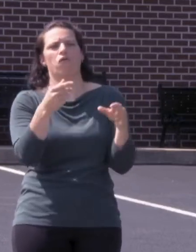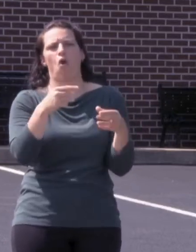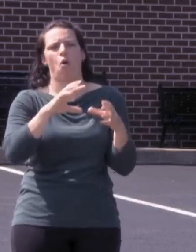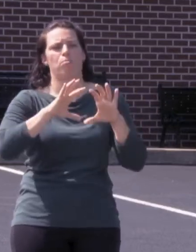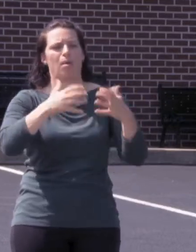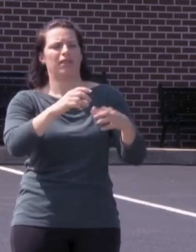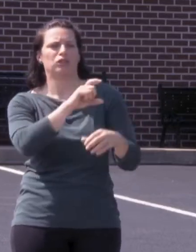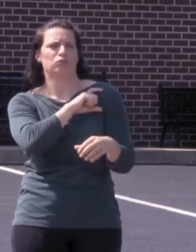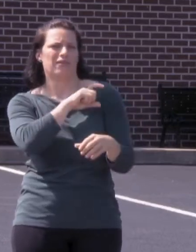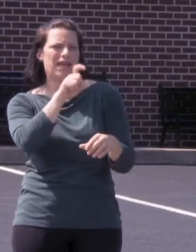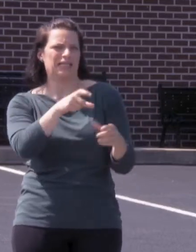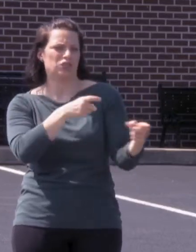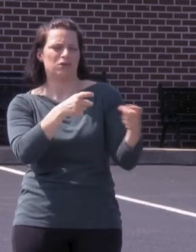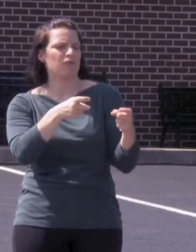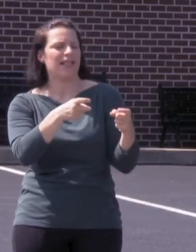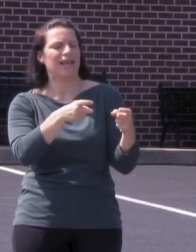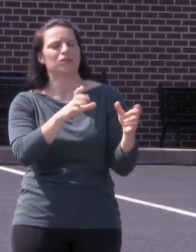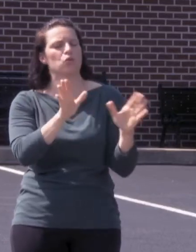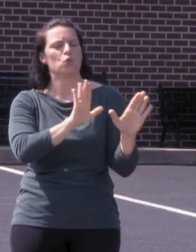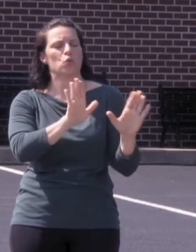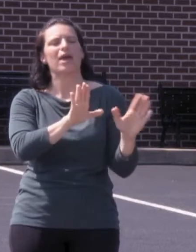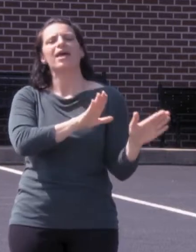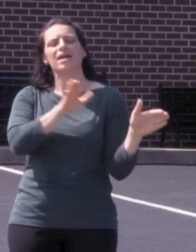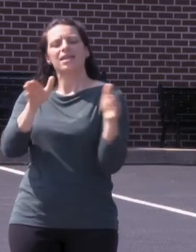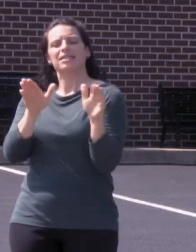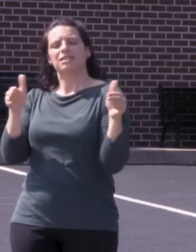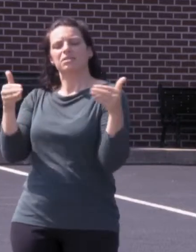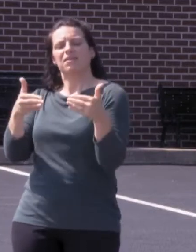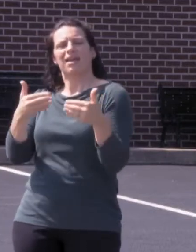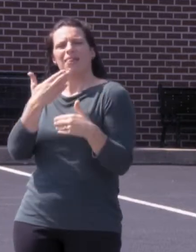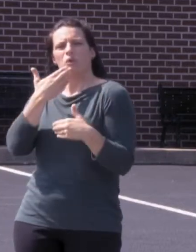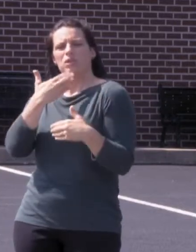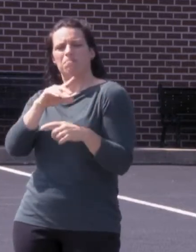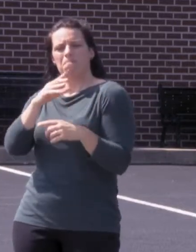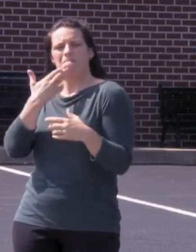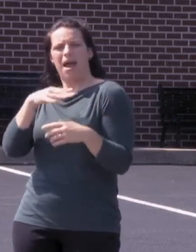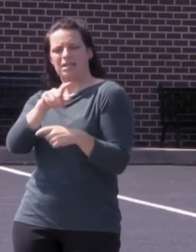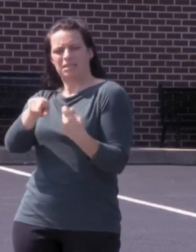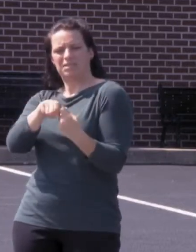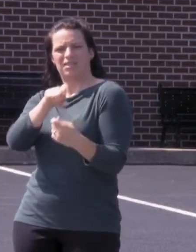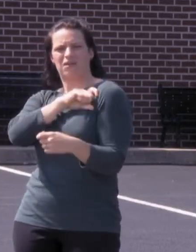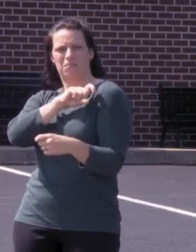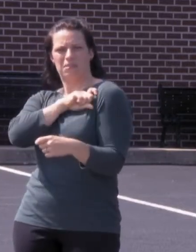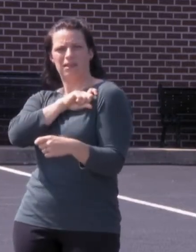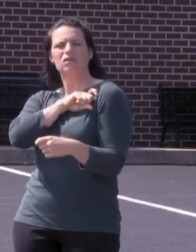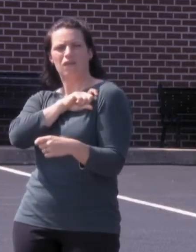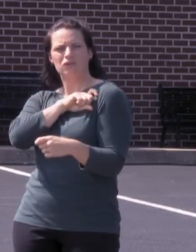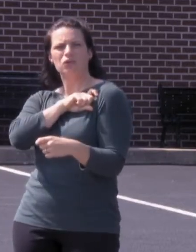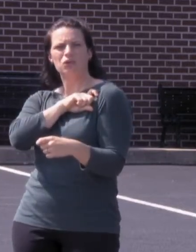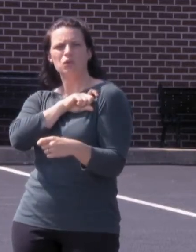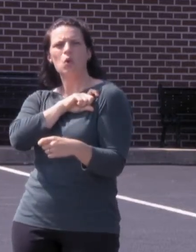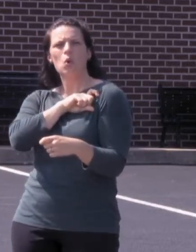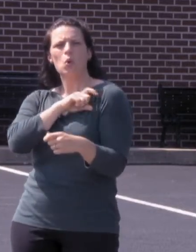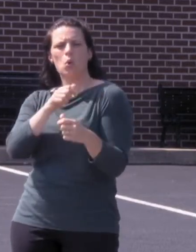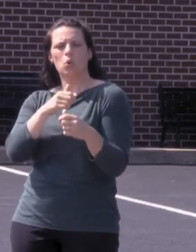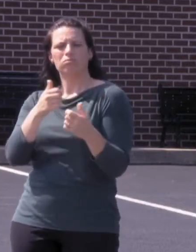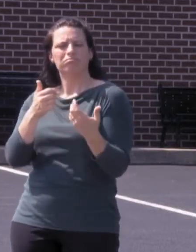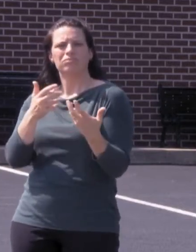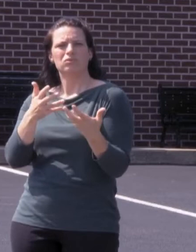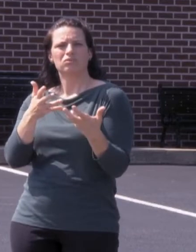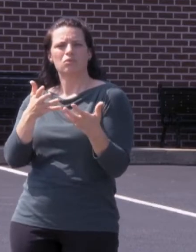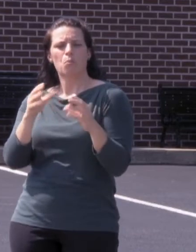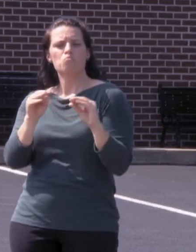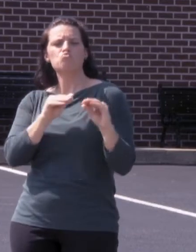officers that needs to be regulated. This is targeted at bad actors who wish to evade responsibility by moving from